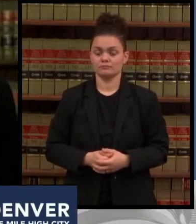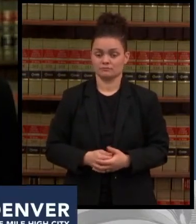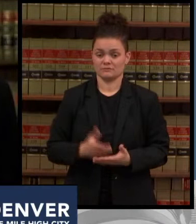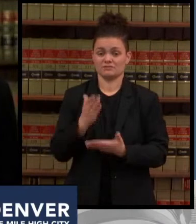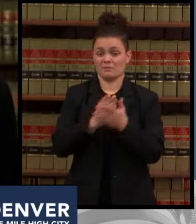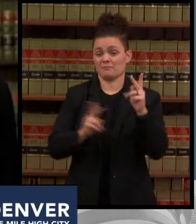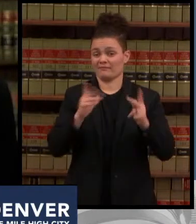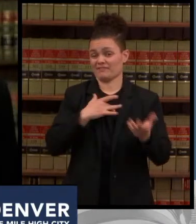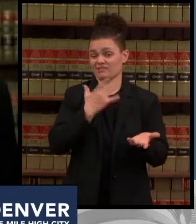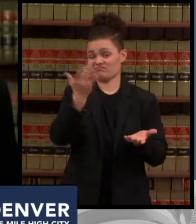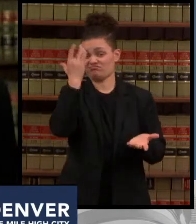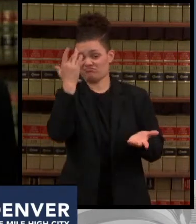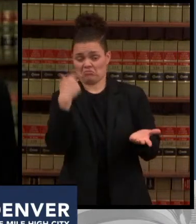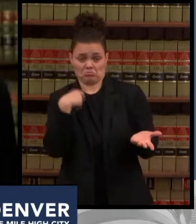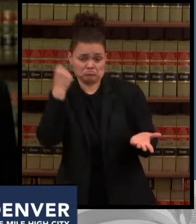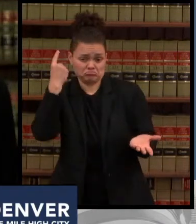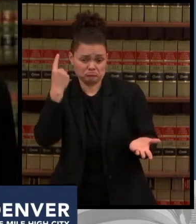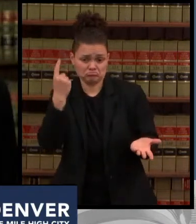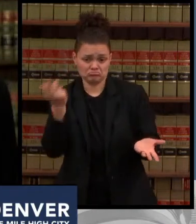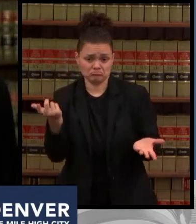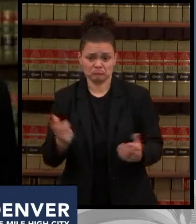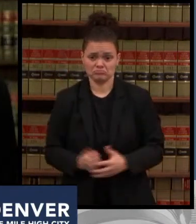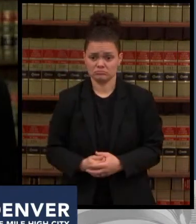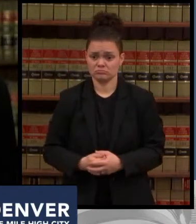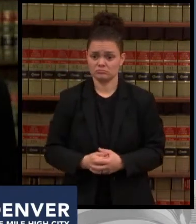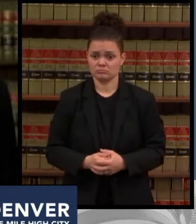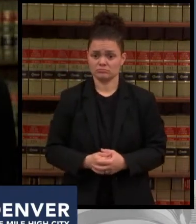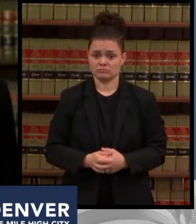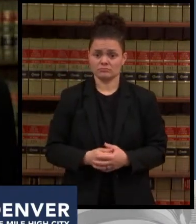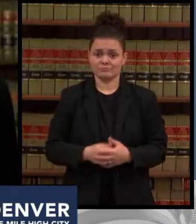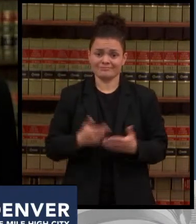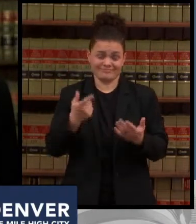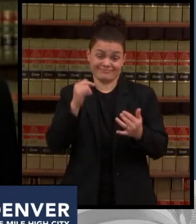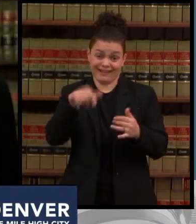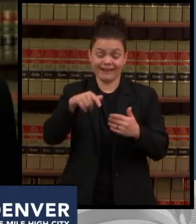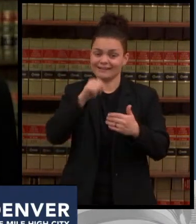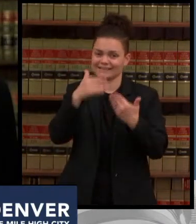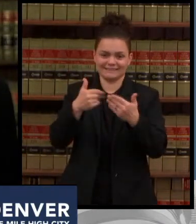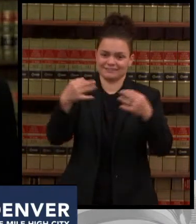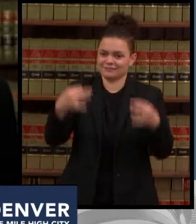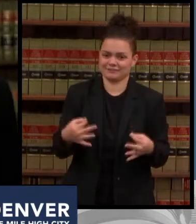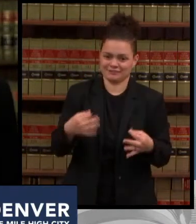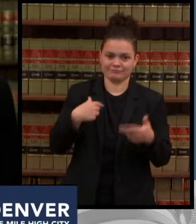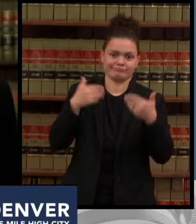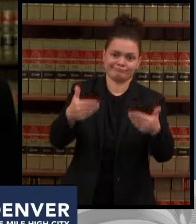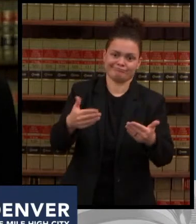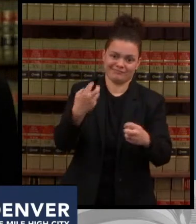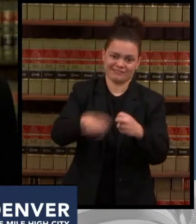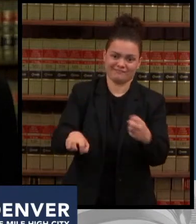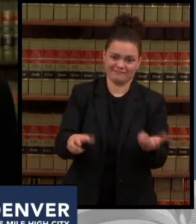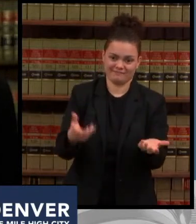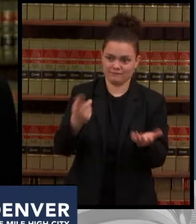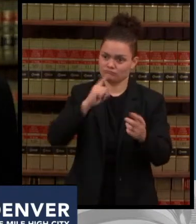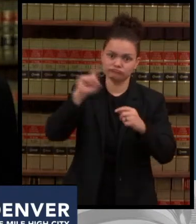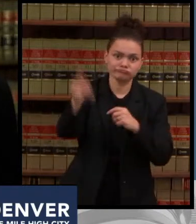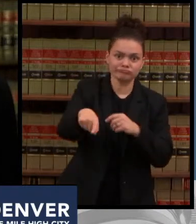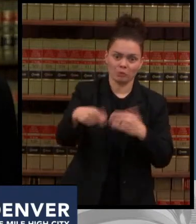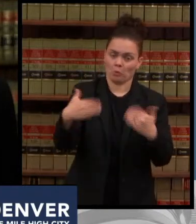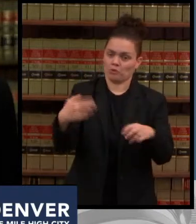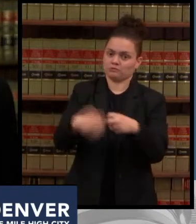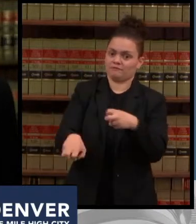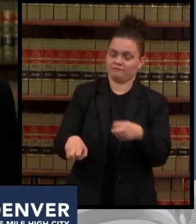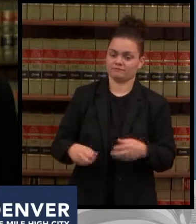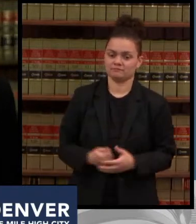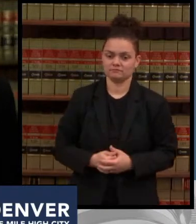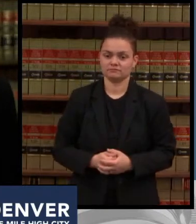so we don't take it lightly, implementing this type of a mandate. So, I think it's thoughtful. It's the right thing